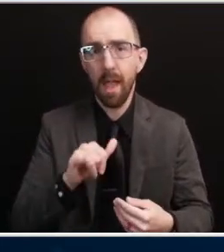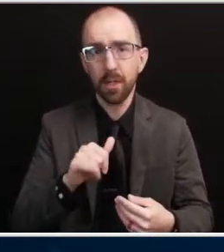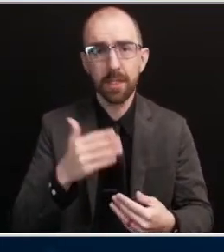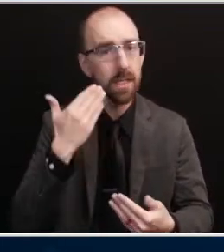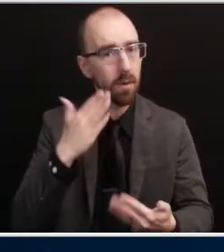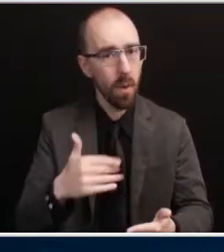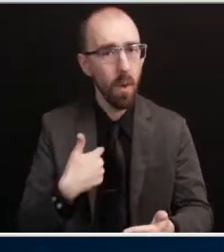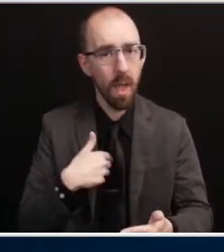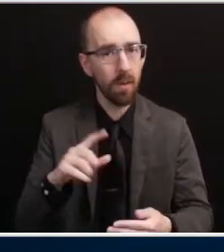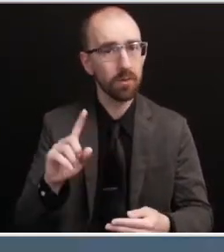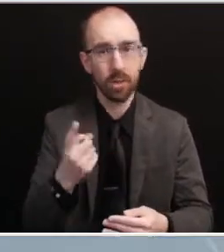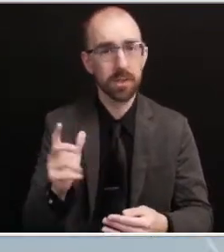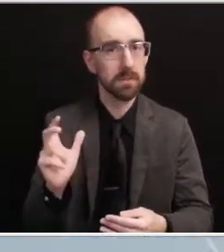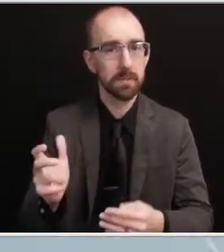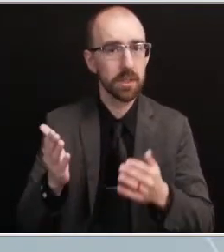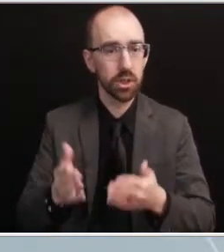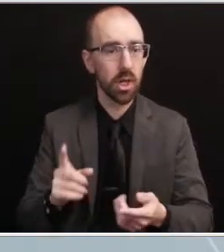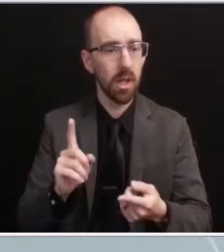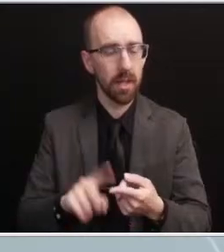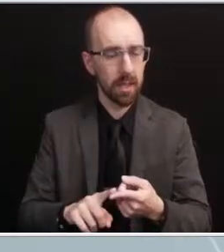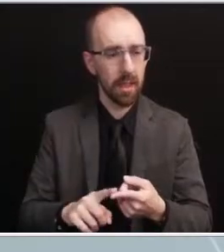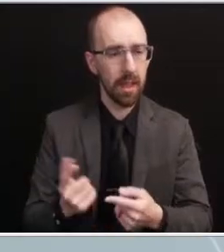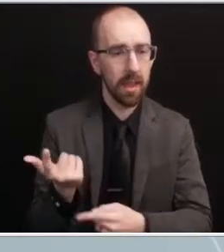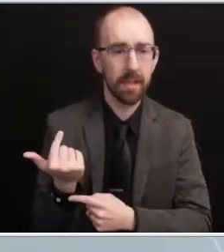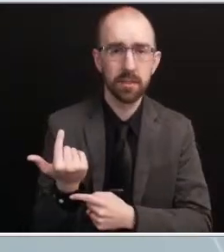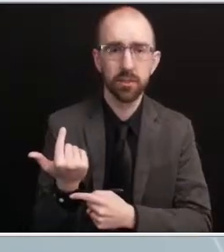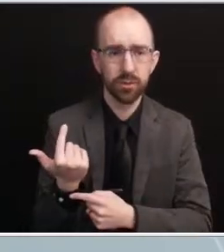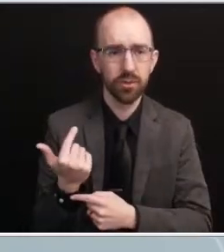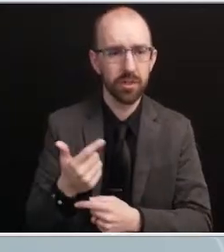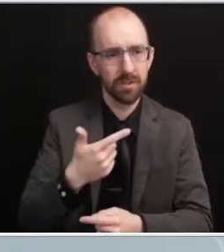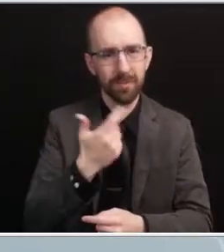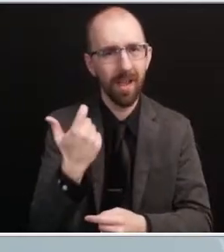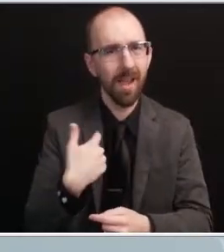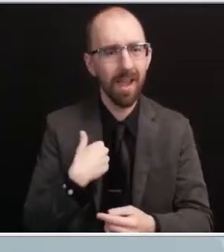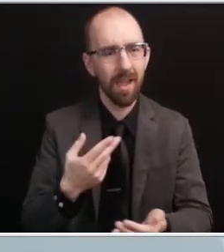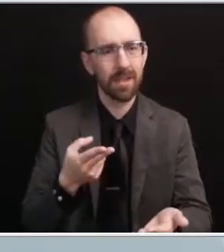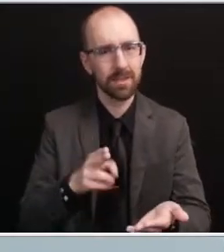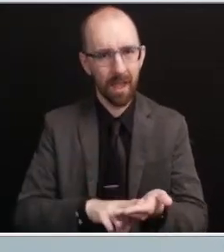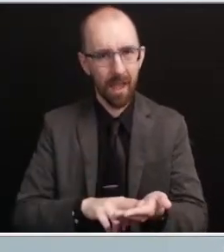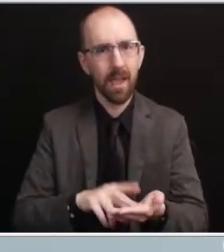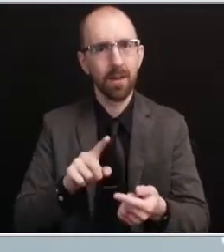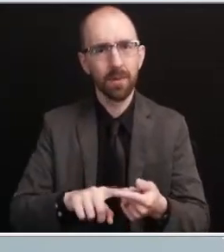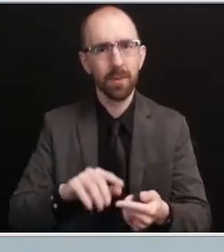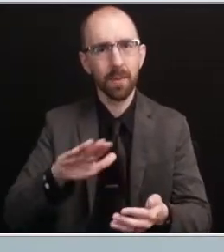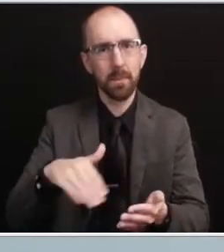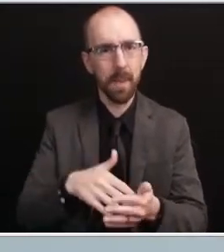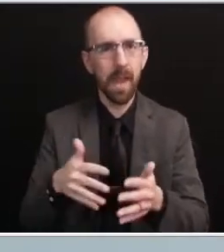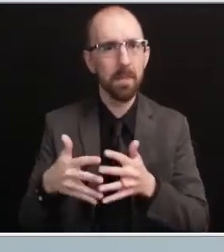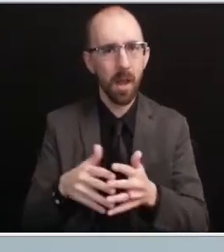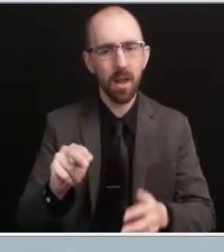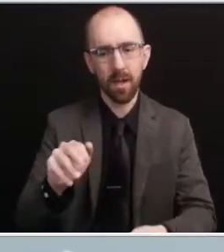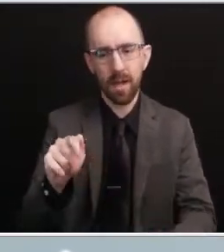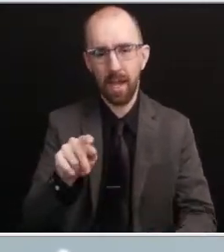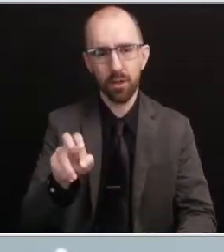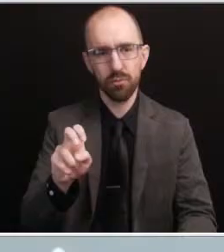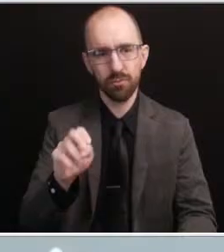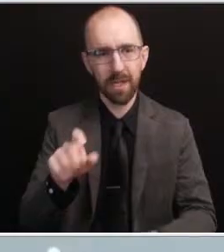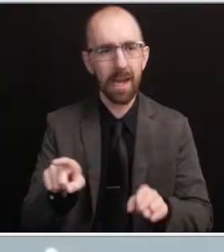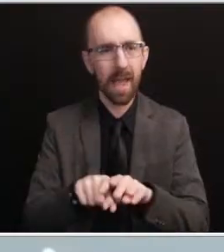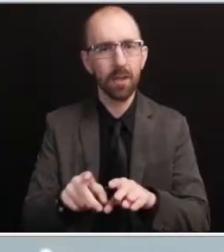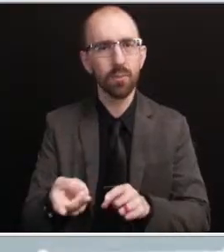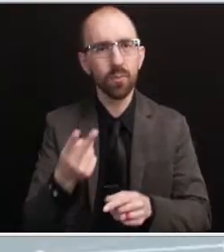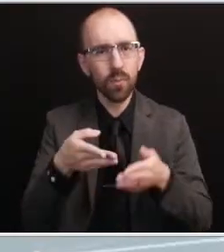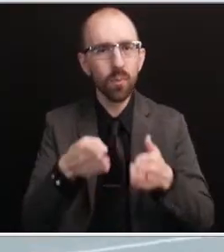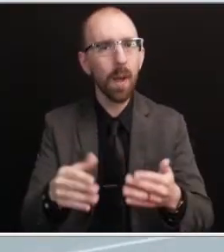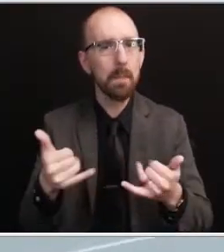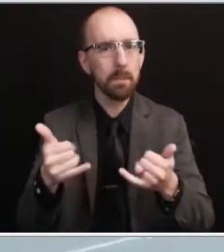going to be a pitcher until last year, because I signed to Mid-American Nazarene University as a two-way player, so I was going to be